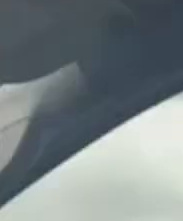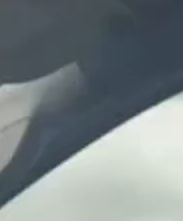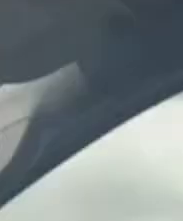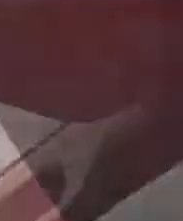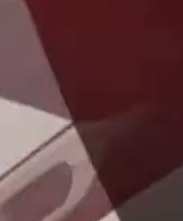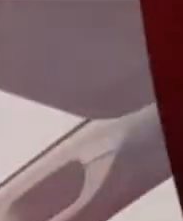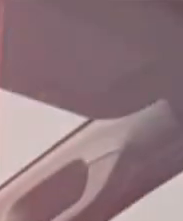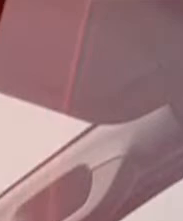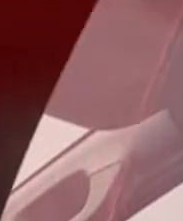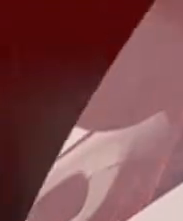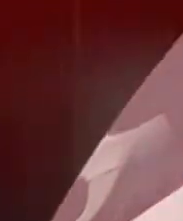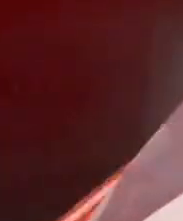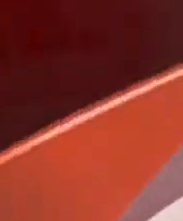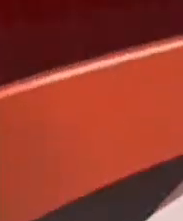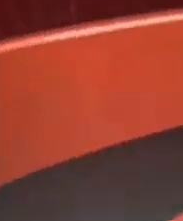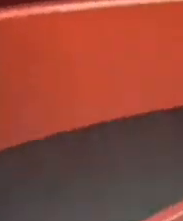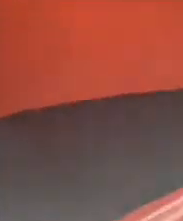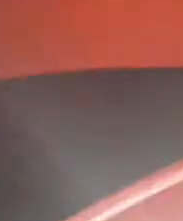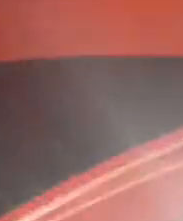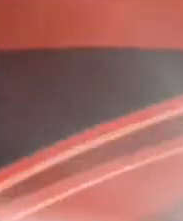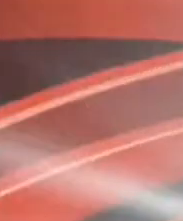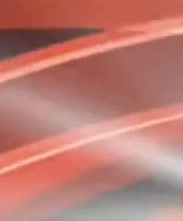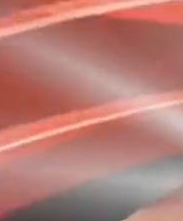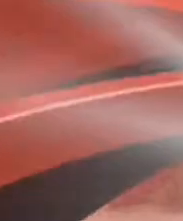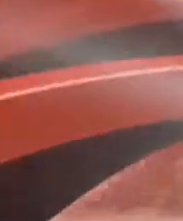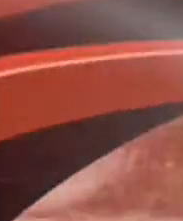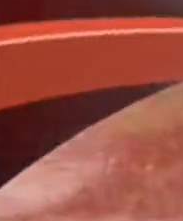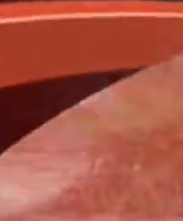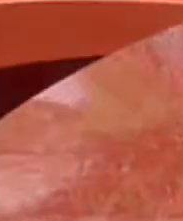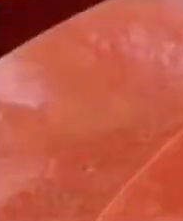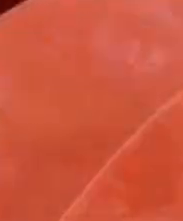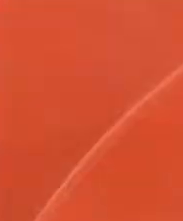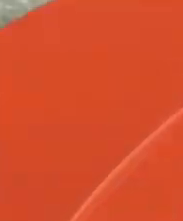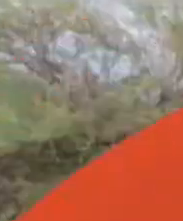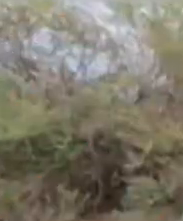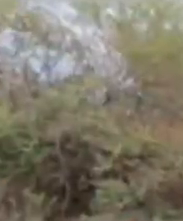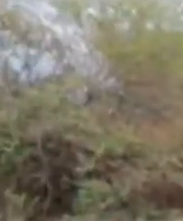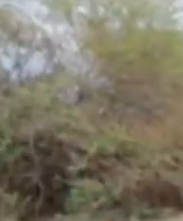I don't think it will rain. Let's hope not. I'm in the farm.